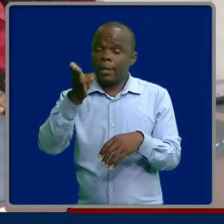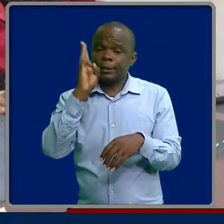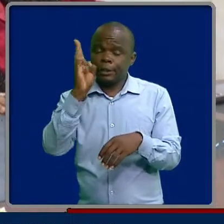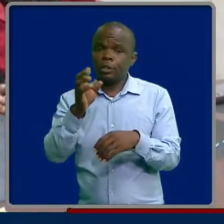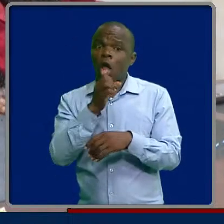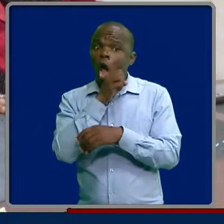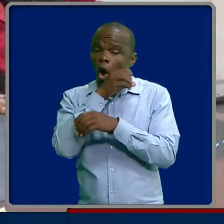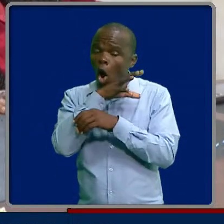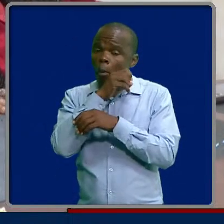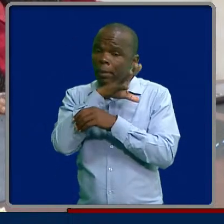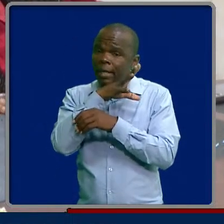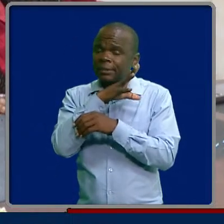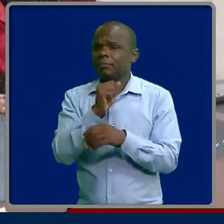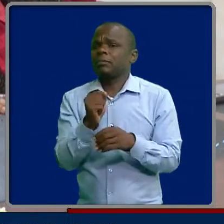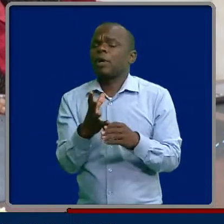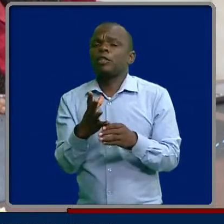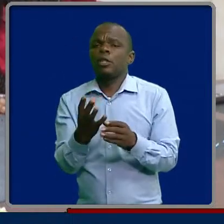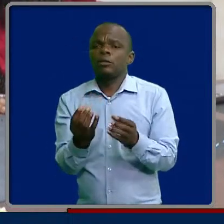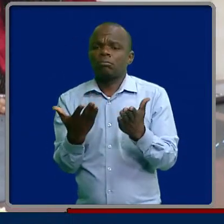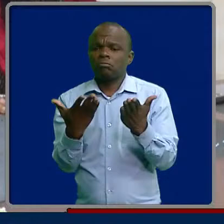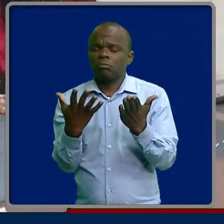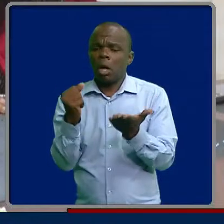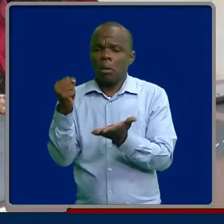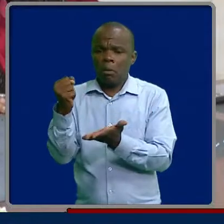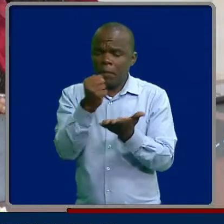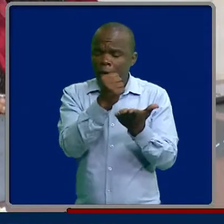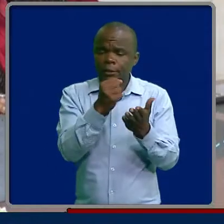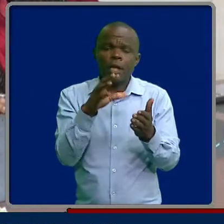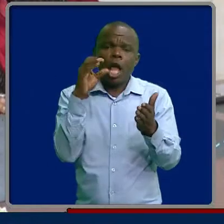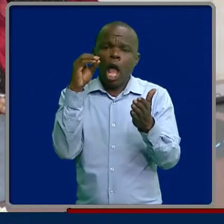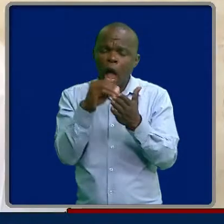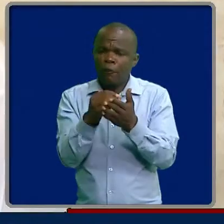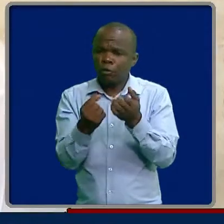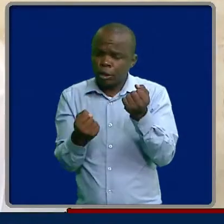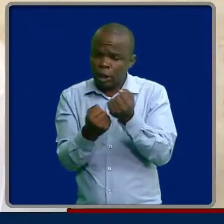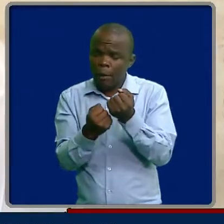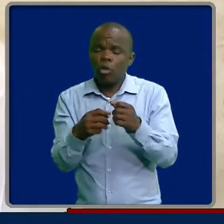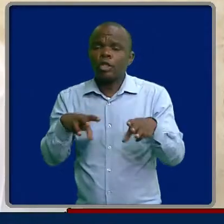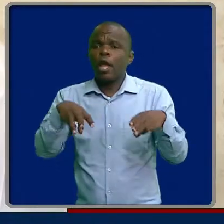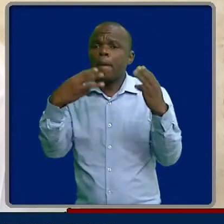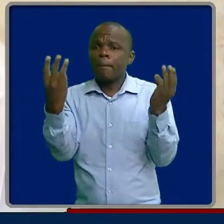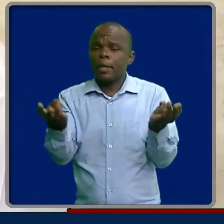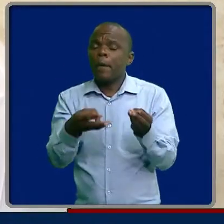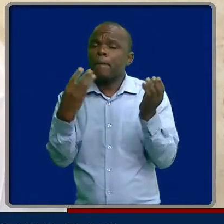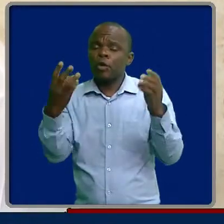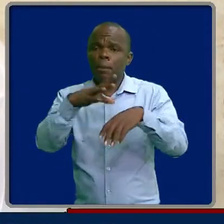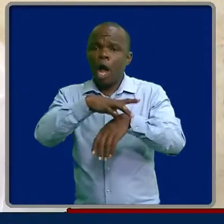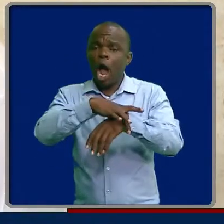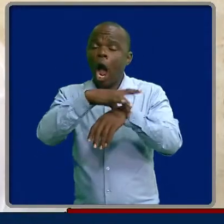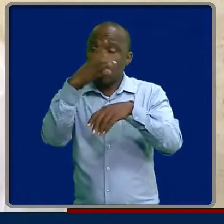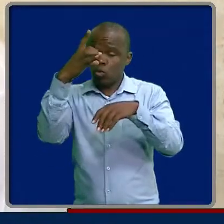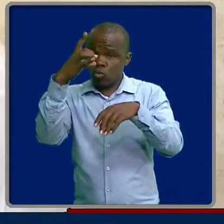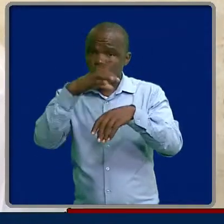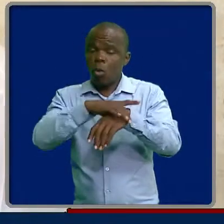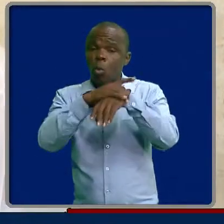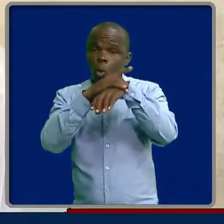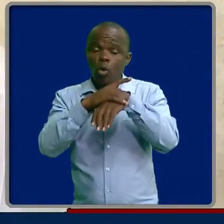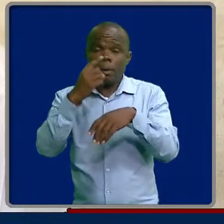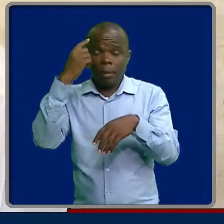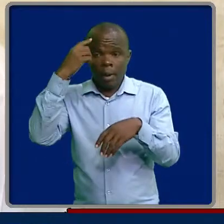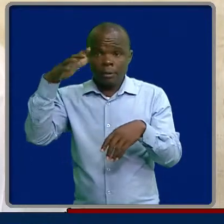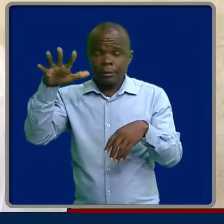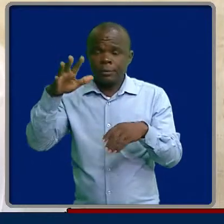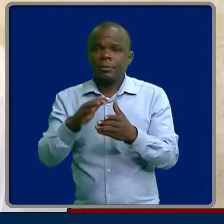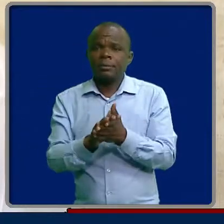campaigns and resources dedicated to people with epilepsy and disabilities. Masibuka kuhlukubeteka